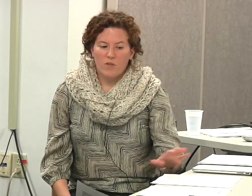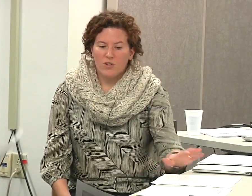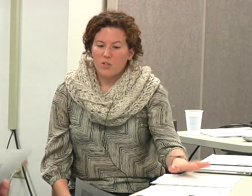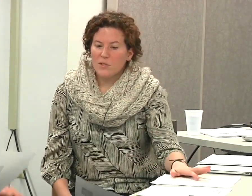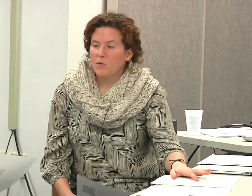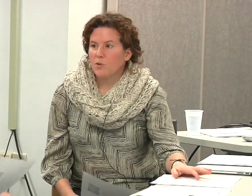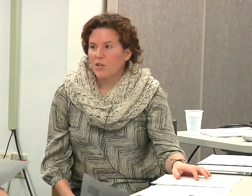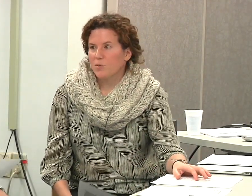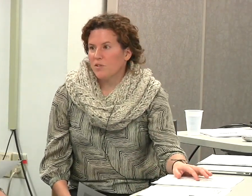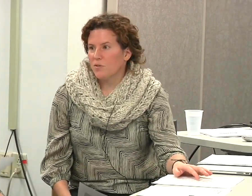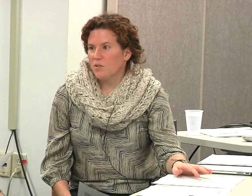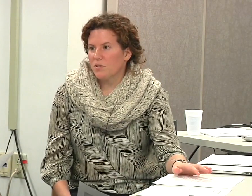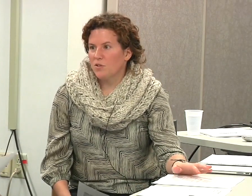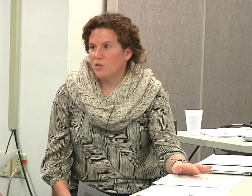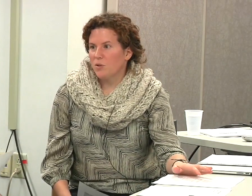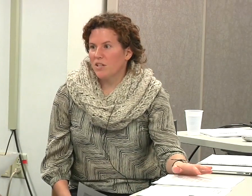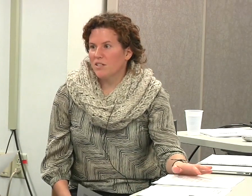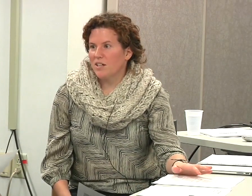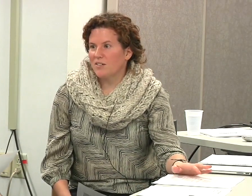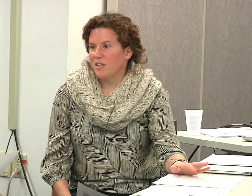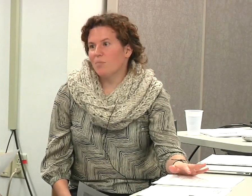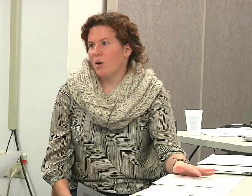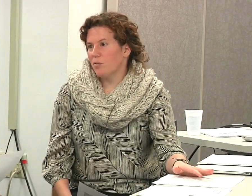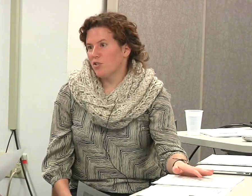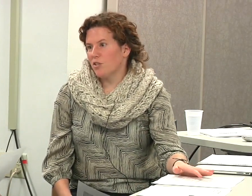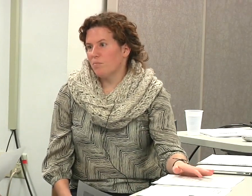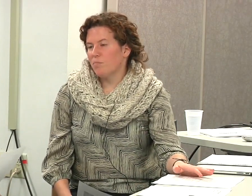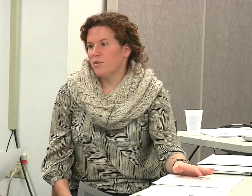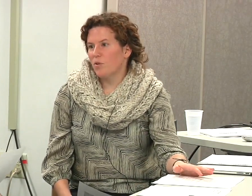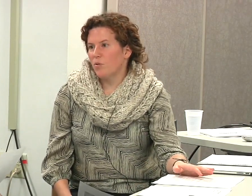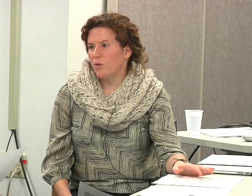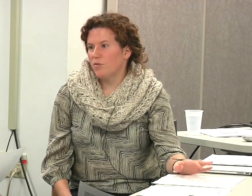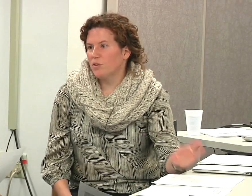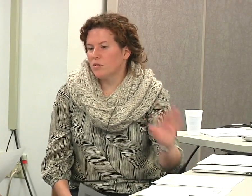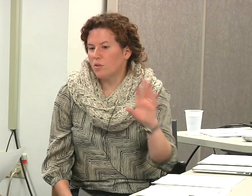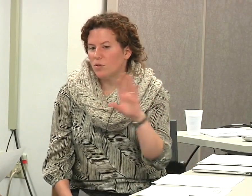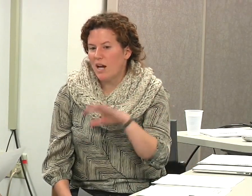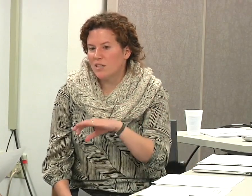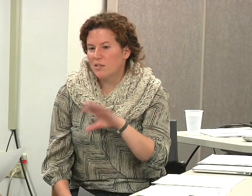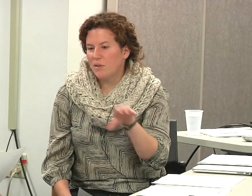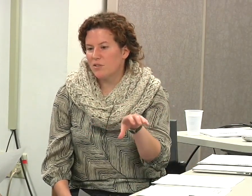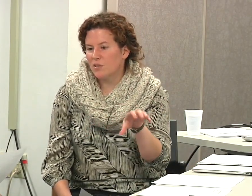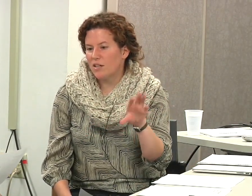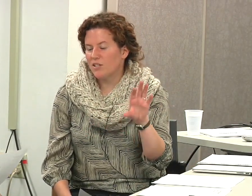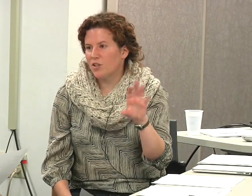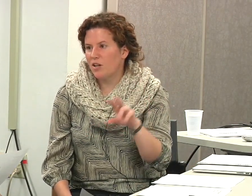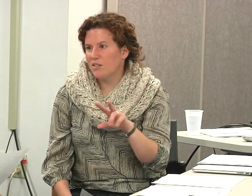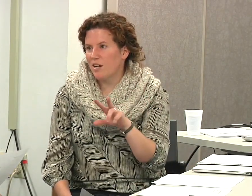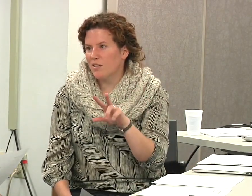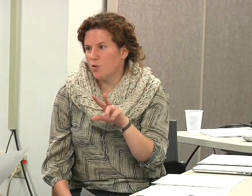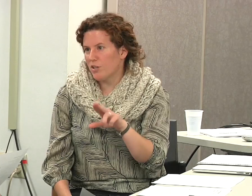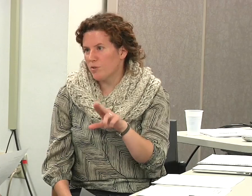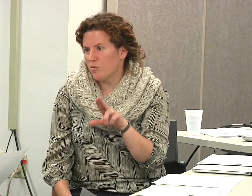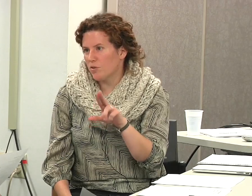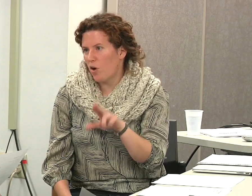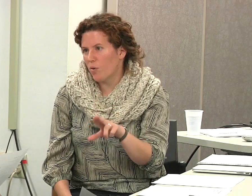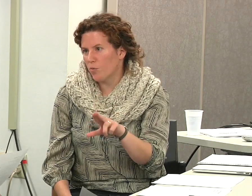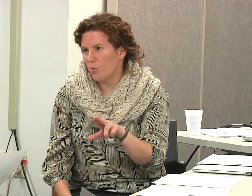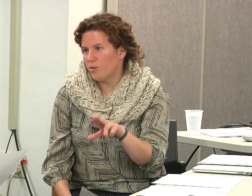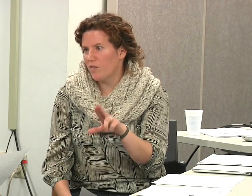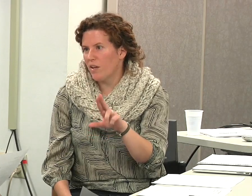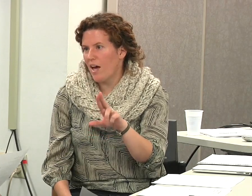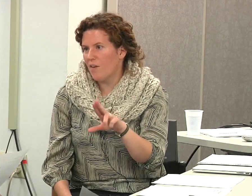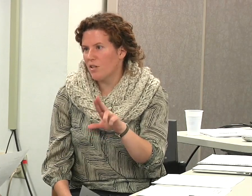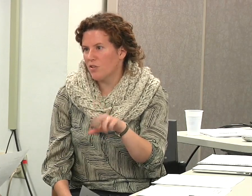one of the motivations, especially for graduate students, to do it is that they can publish them. So last semester, I teach a class that has graduate